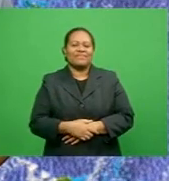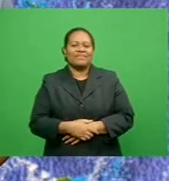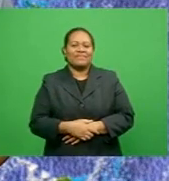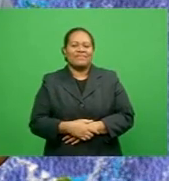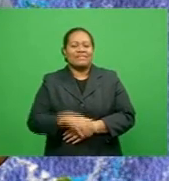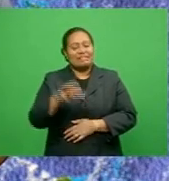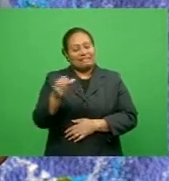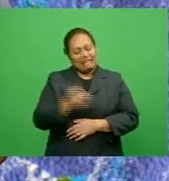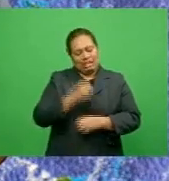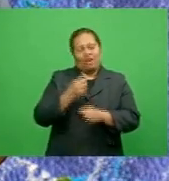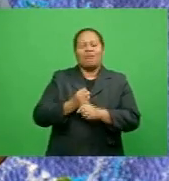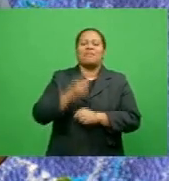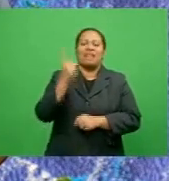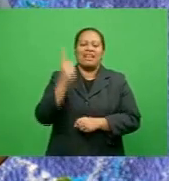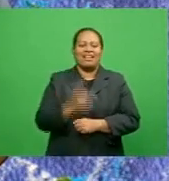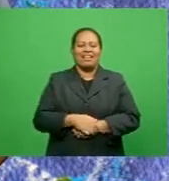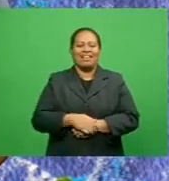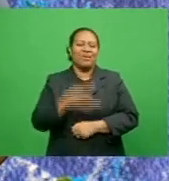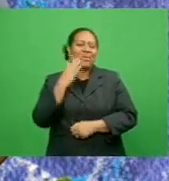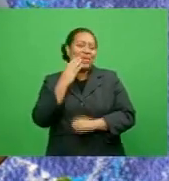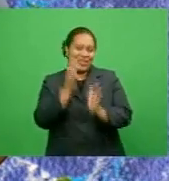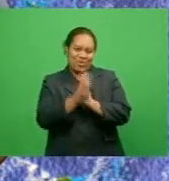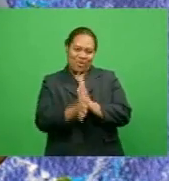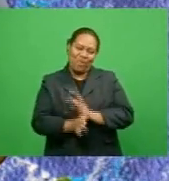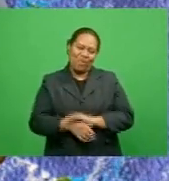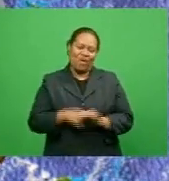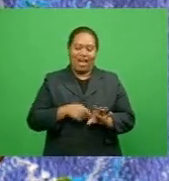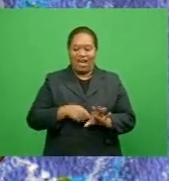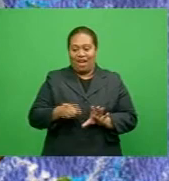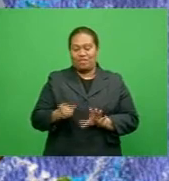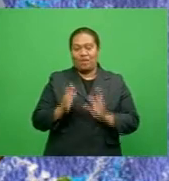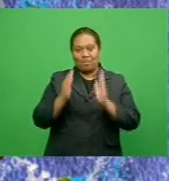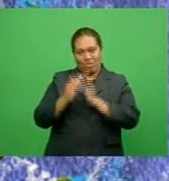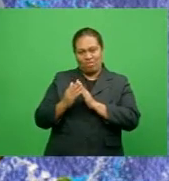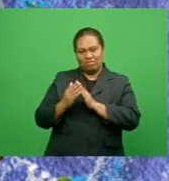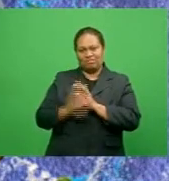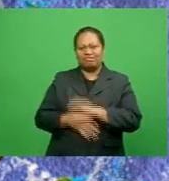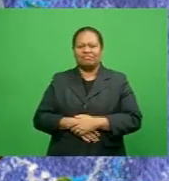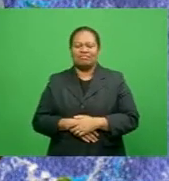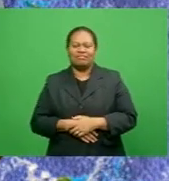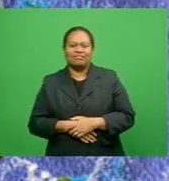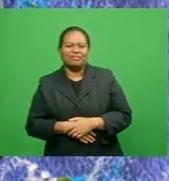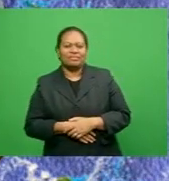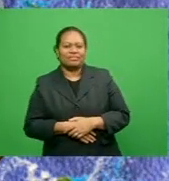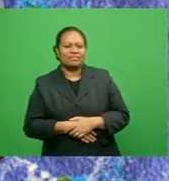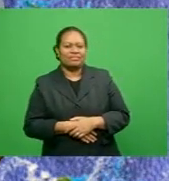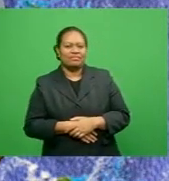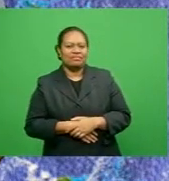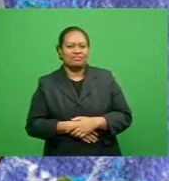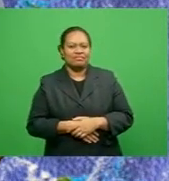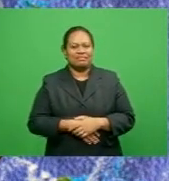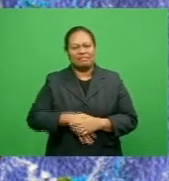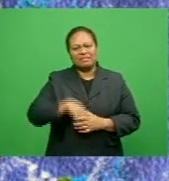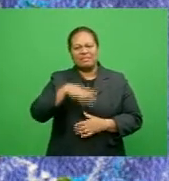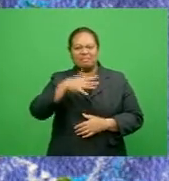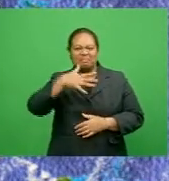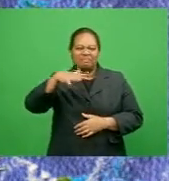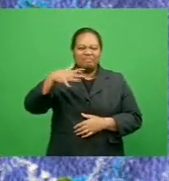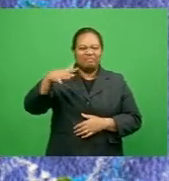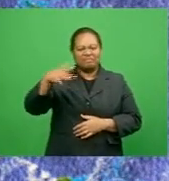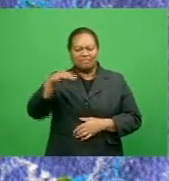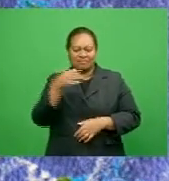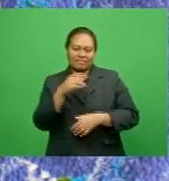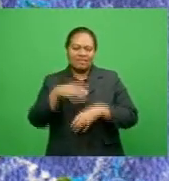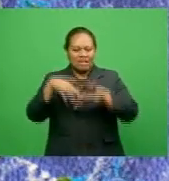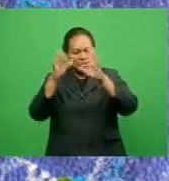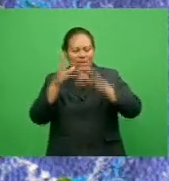Take your umbrellas with you when you step out of the house. It won't be anything intense. It's just the odd showers which will